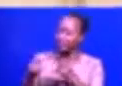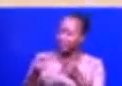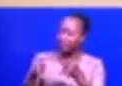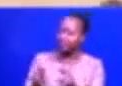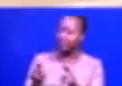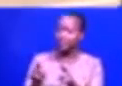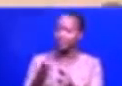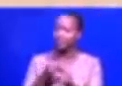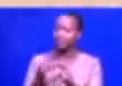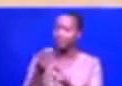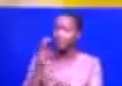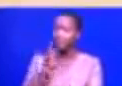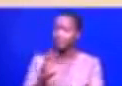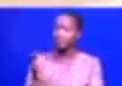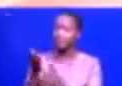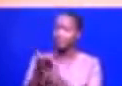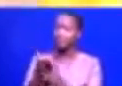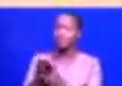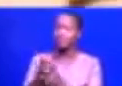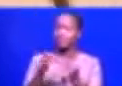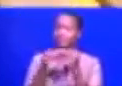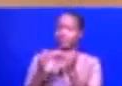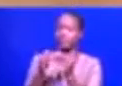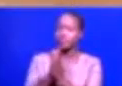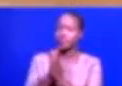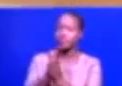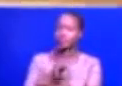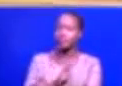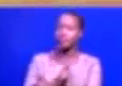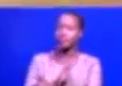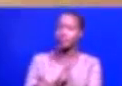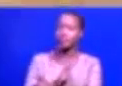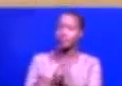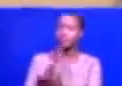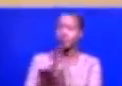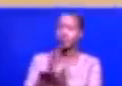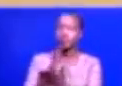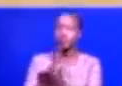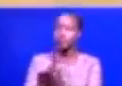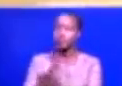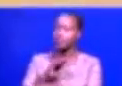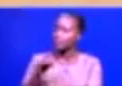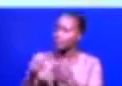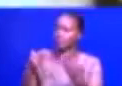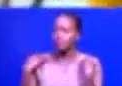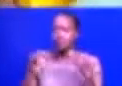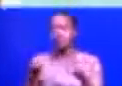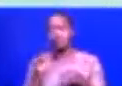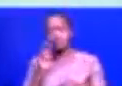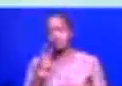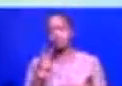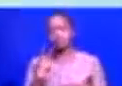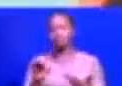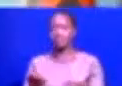And as you saw, between Equity and Ulinzi, it was really every game was to wait and see. The wait